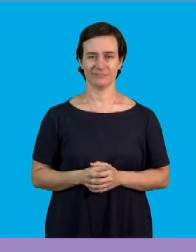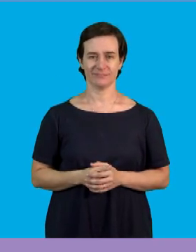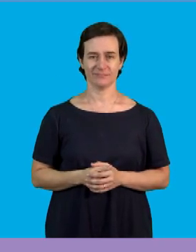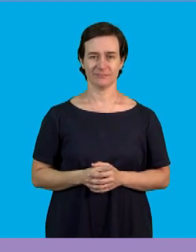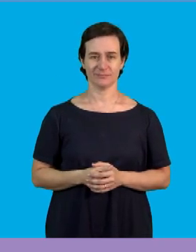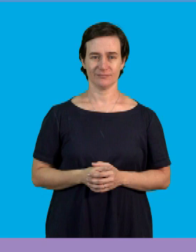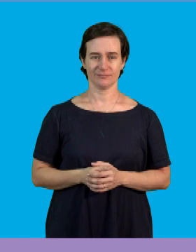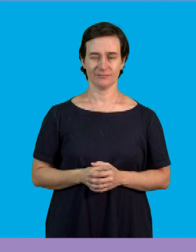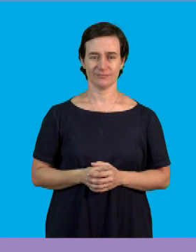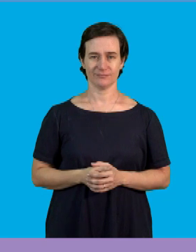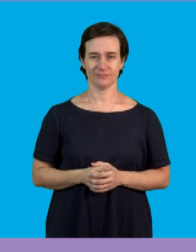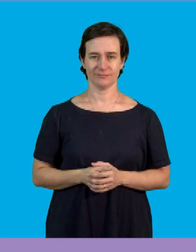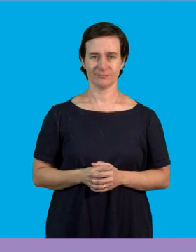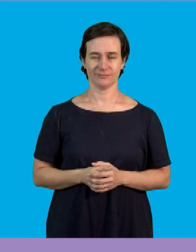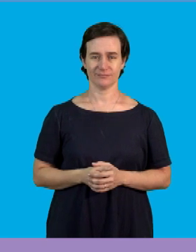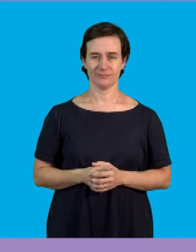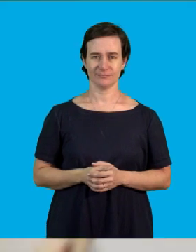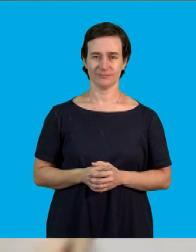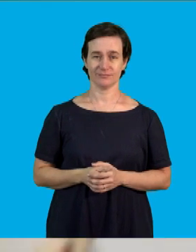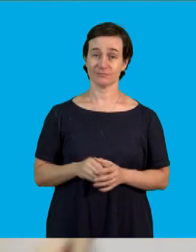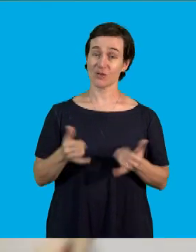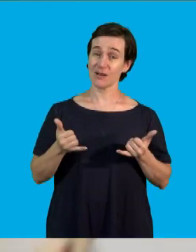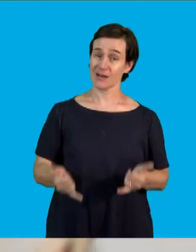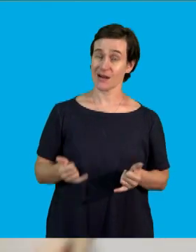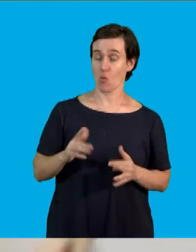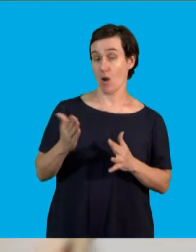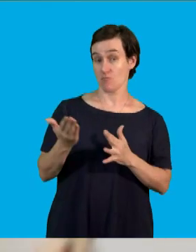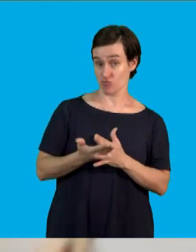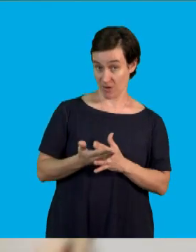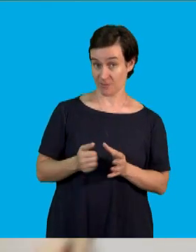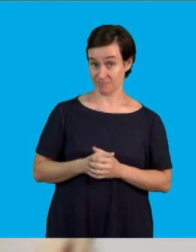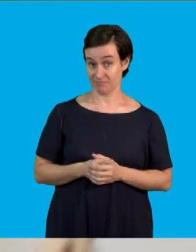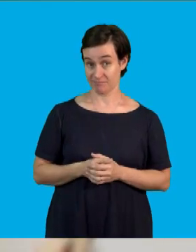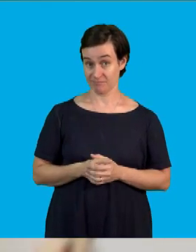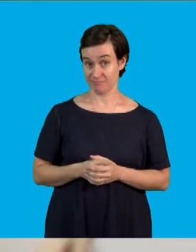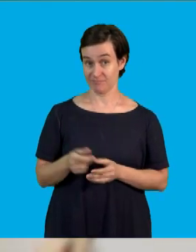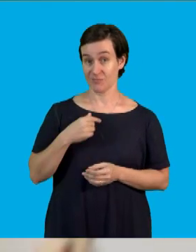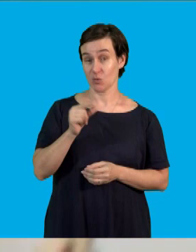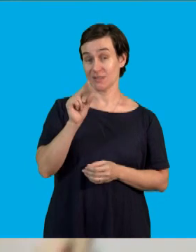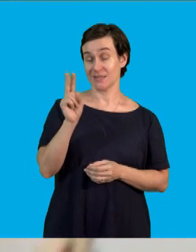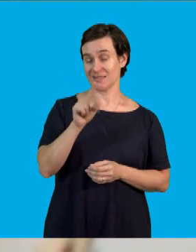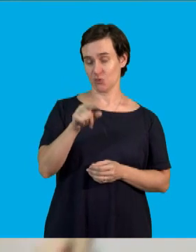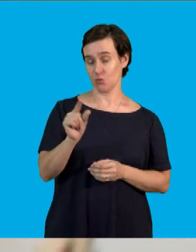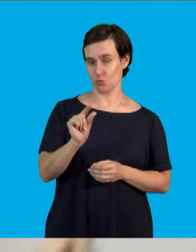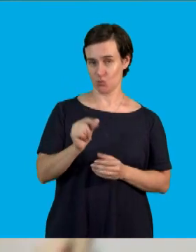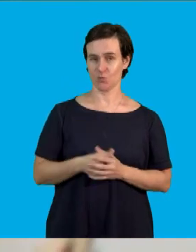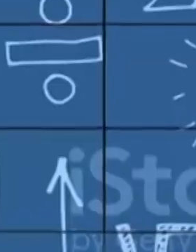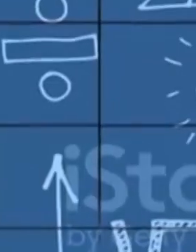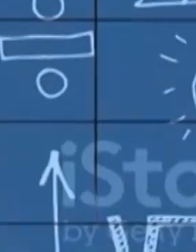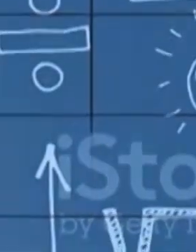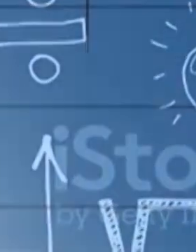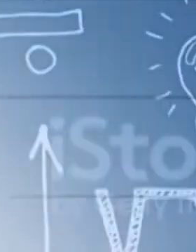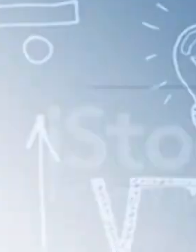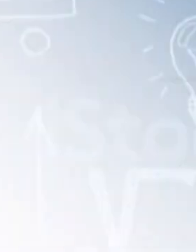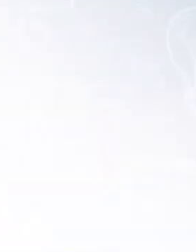as our highest common factor. For now, let's go to an ad break and then we will see you just now.